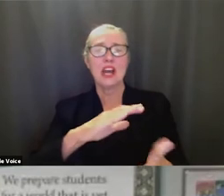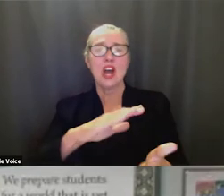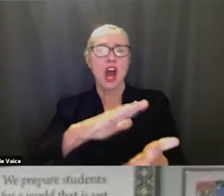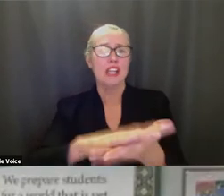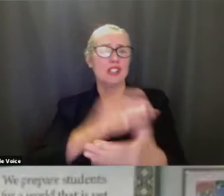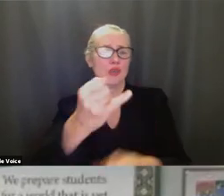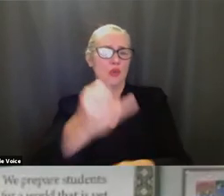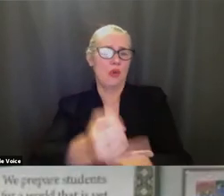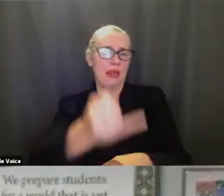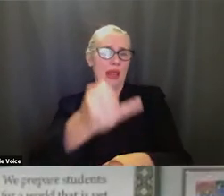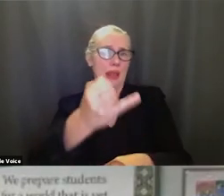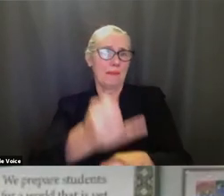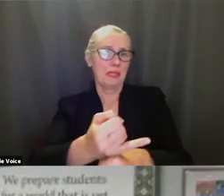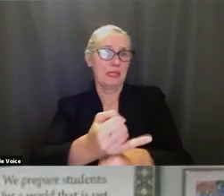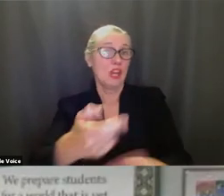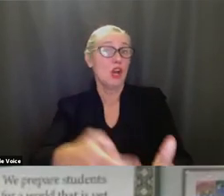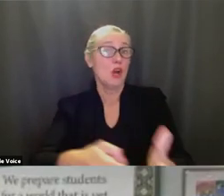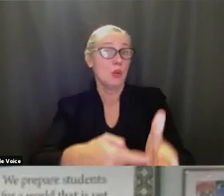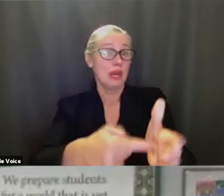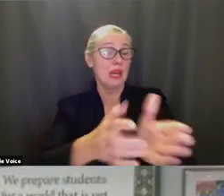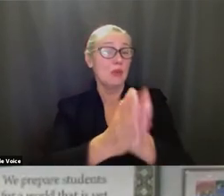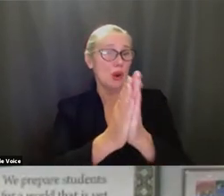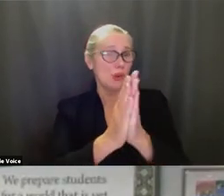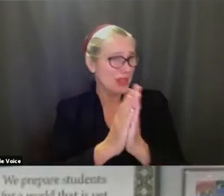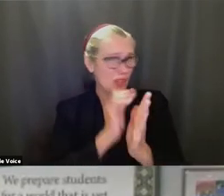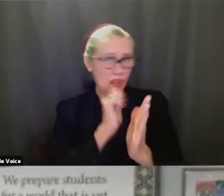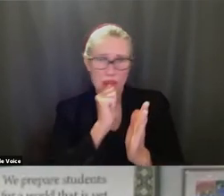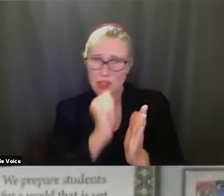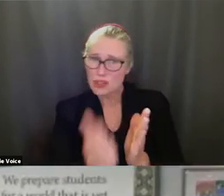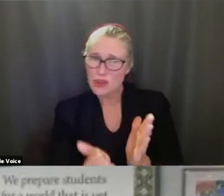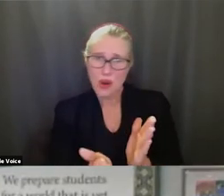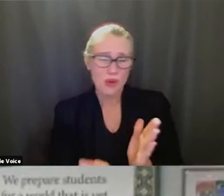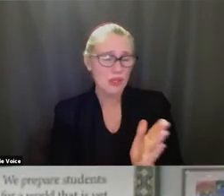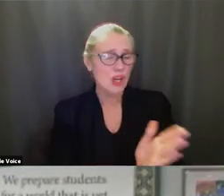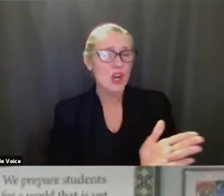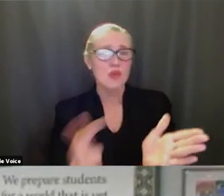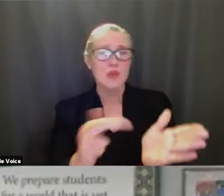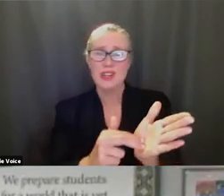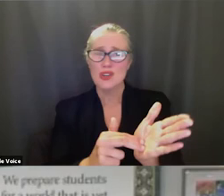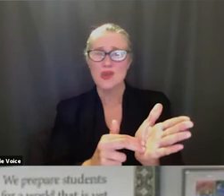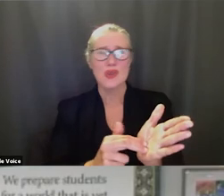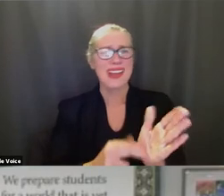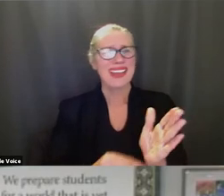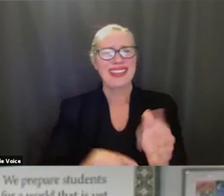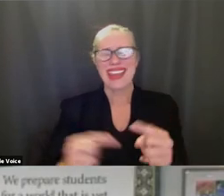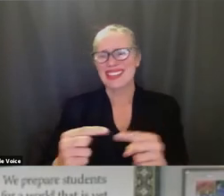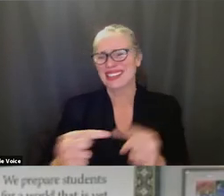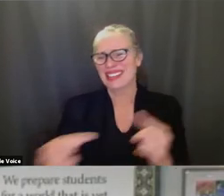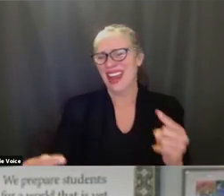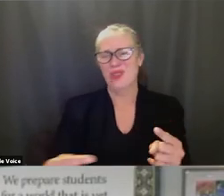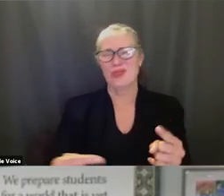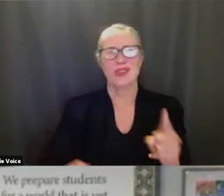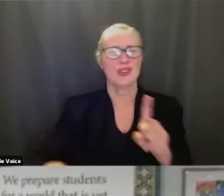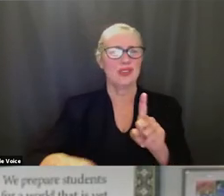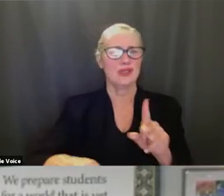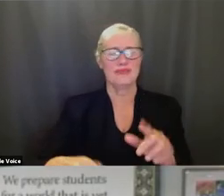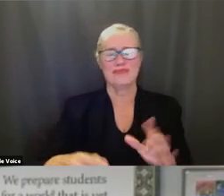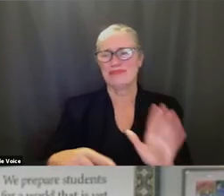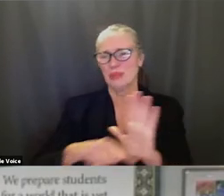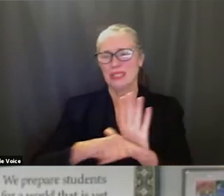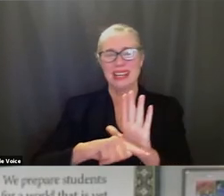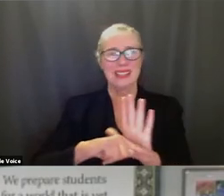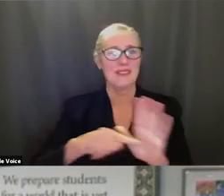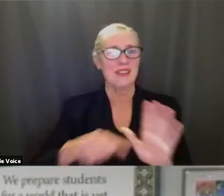particular we request that you do not renew the counterproductive contract between the county sheriff's office and the